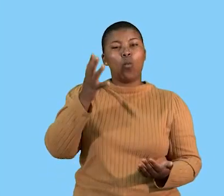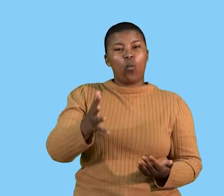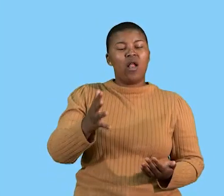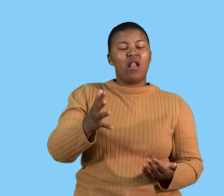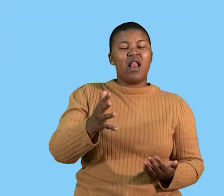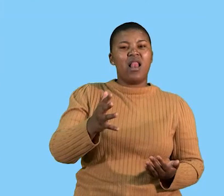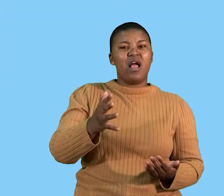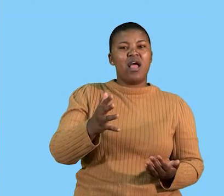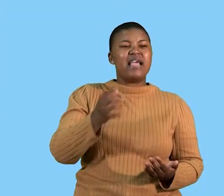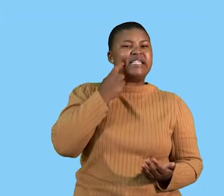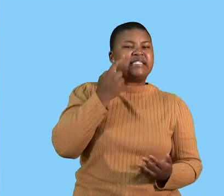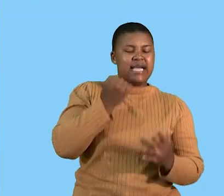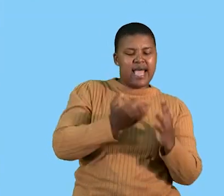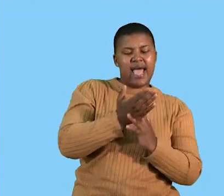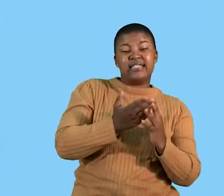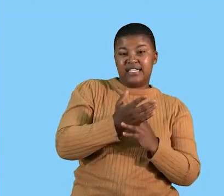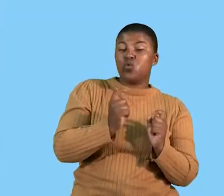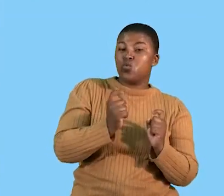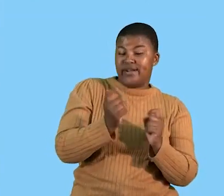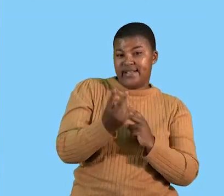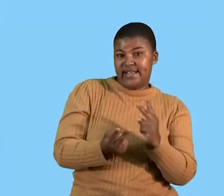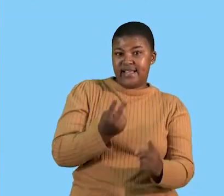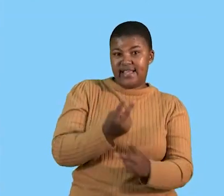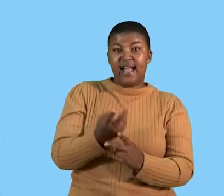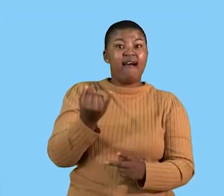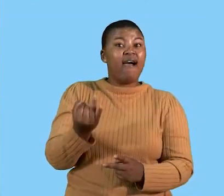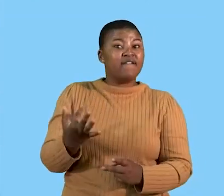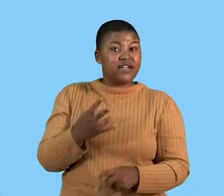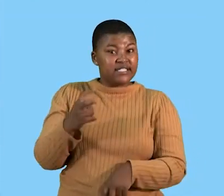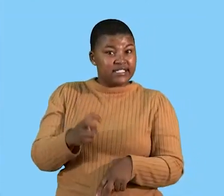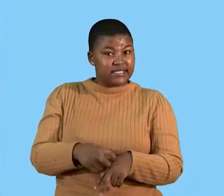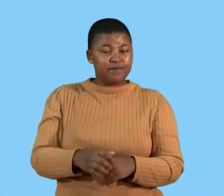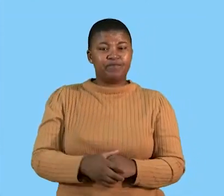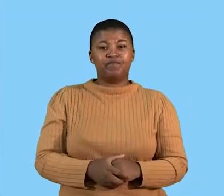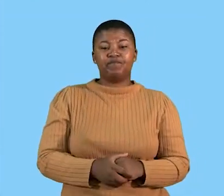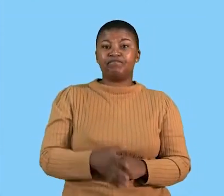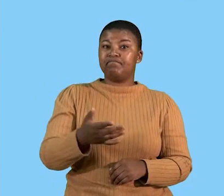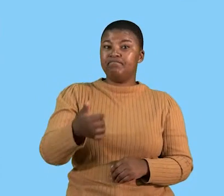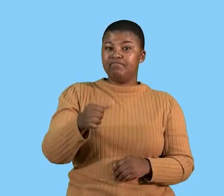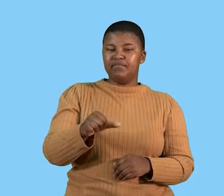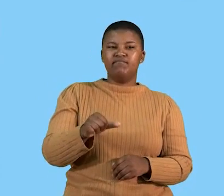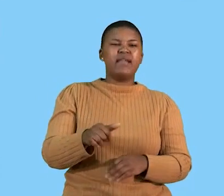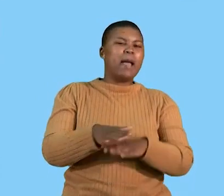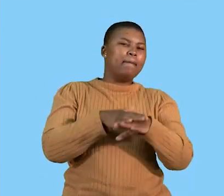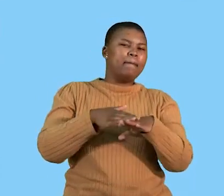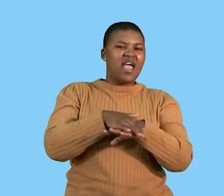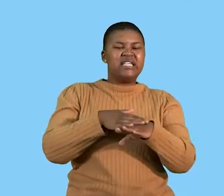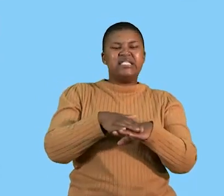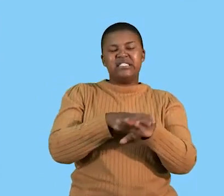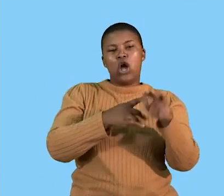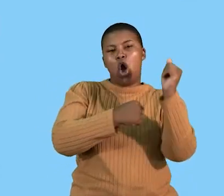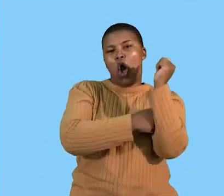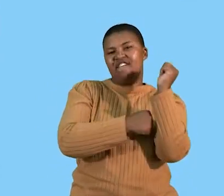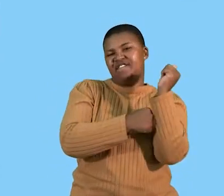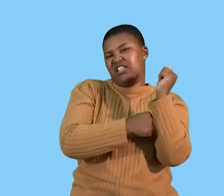be recalled easily and quickly. Our third task is basic office practice.